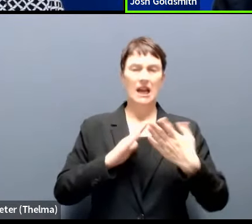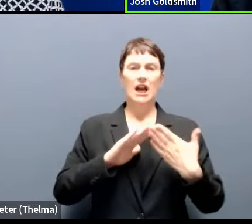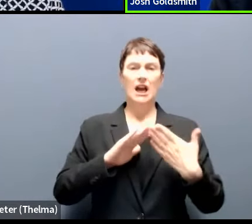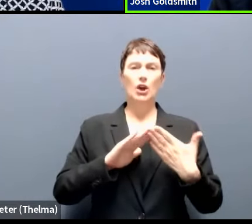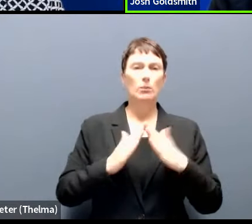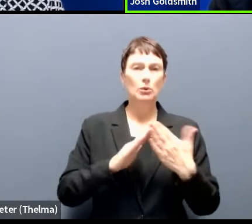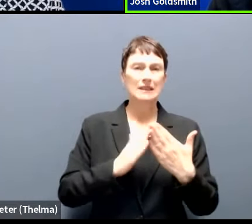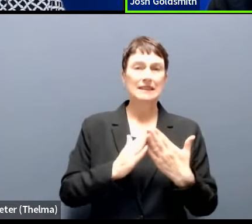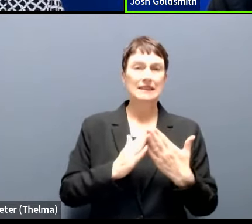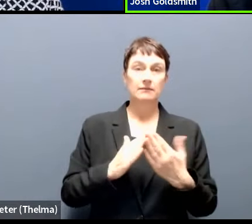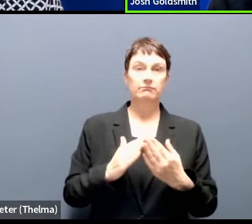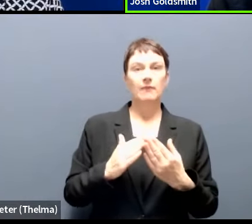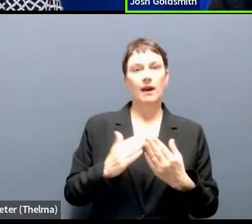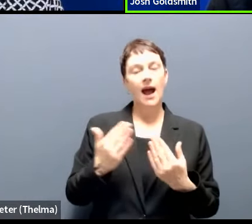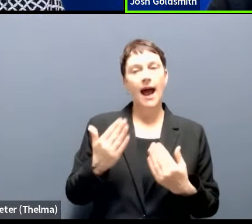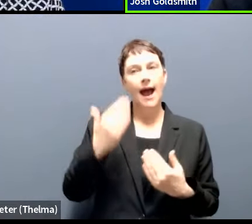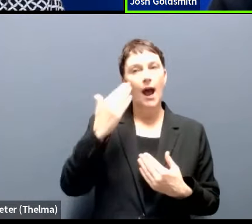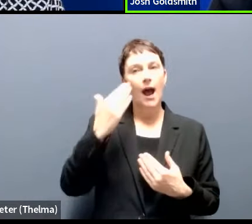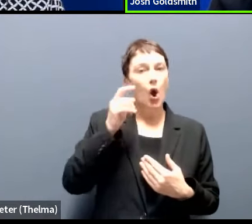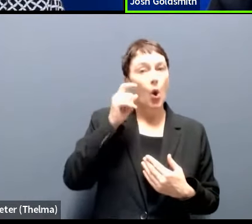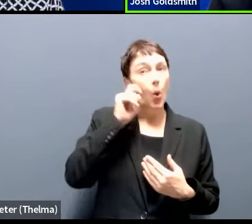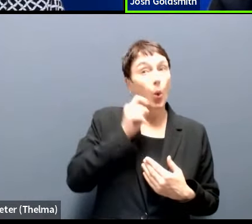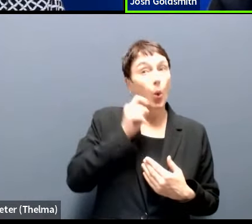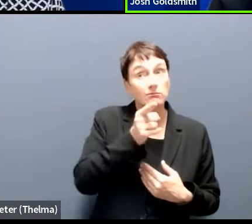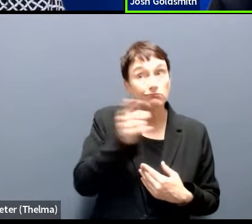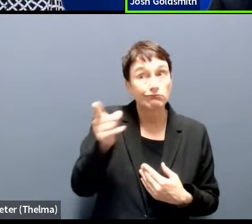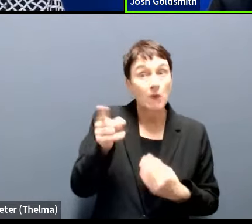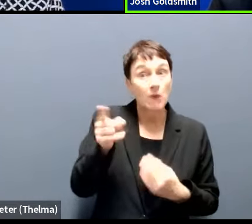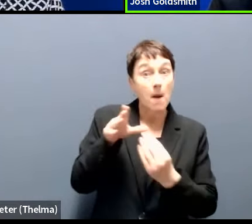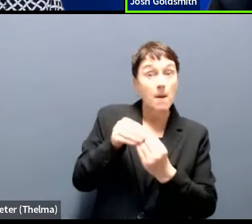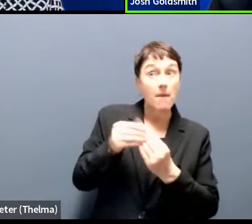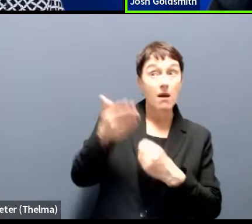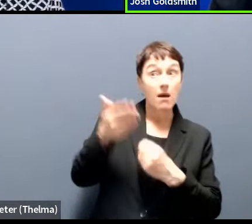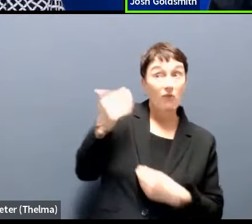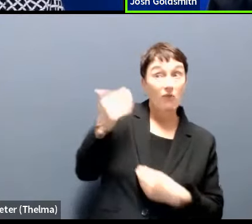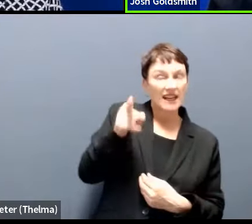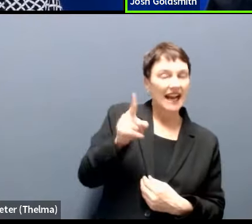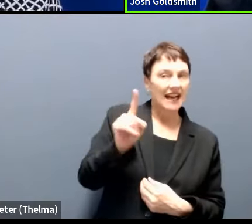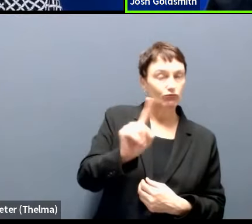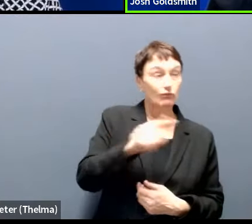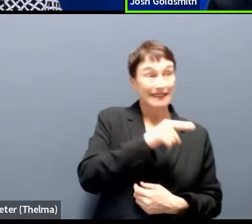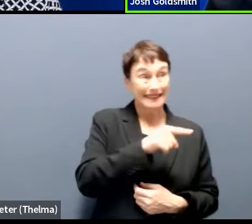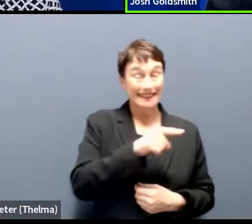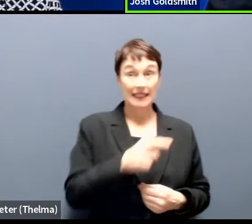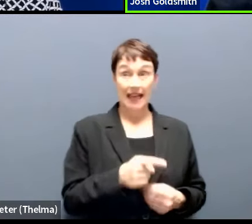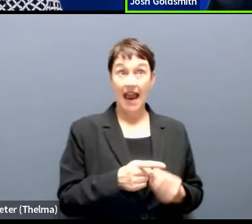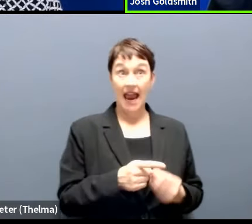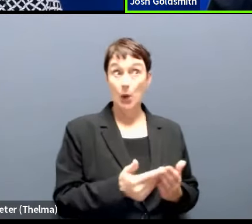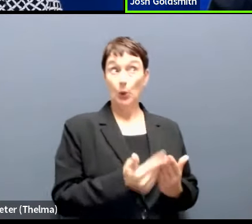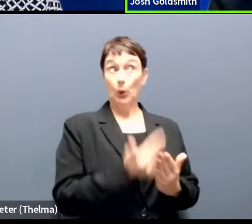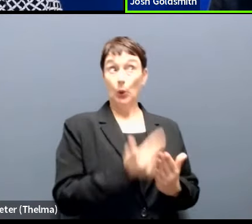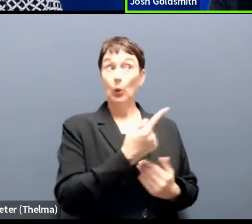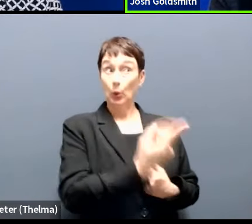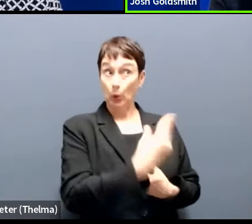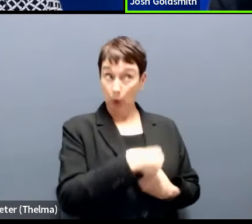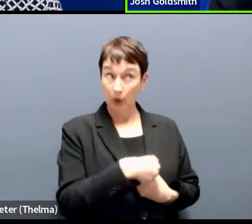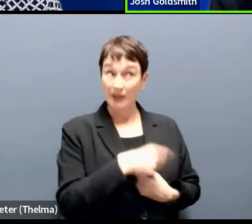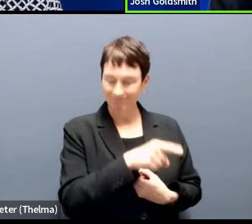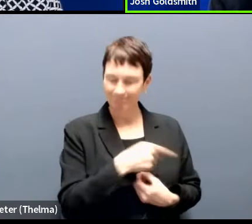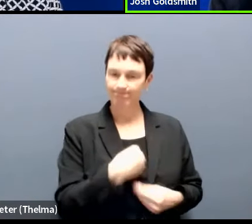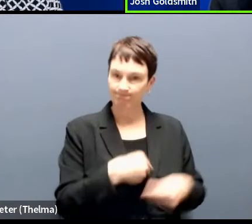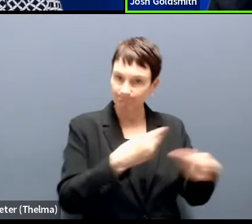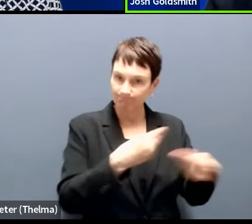new members. Sorry, old members, you're awesome, but this is just for new people, and lots more.